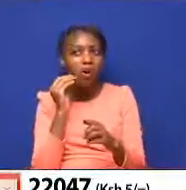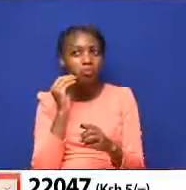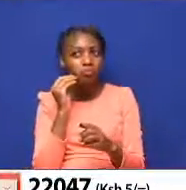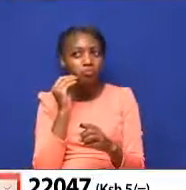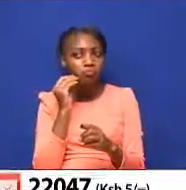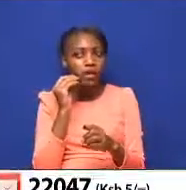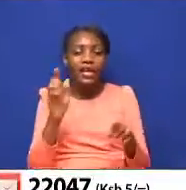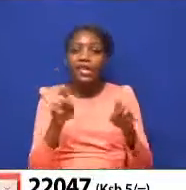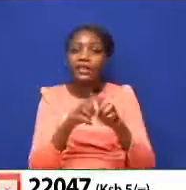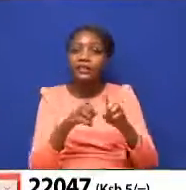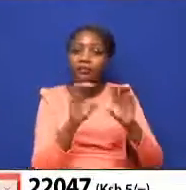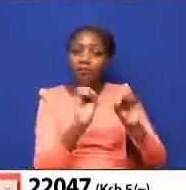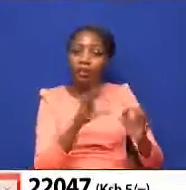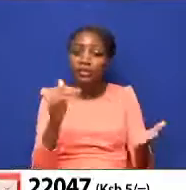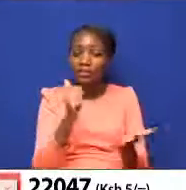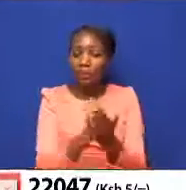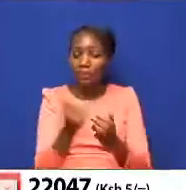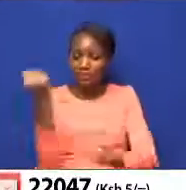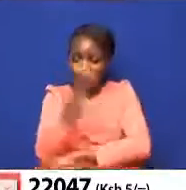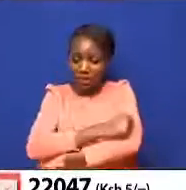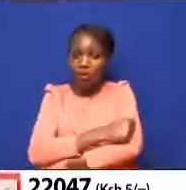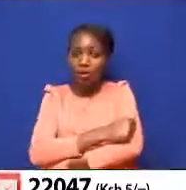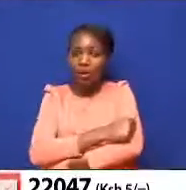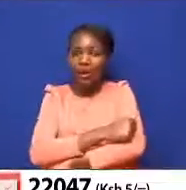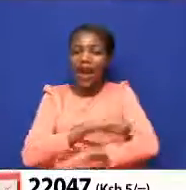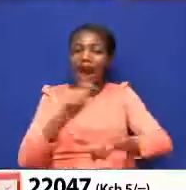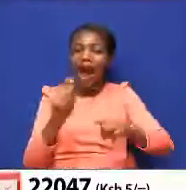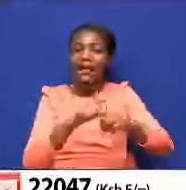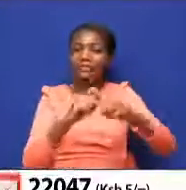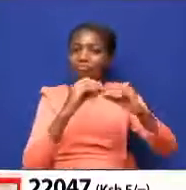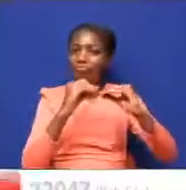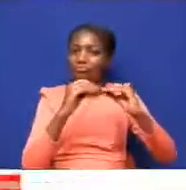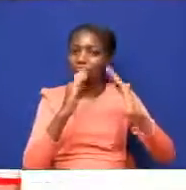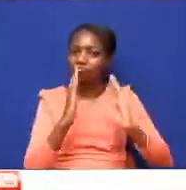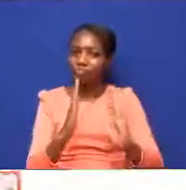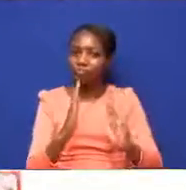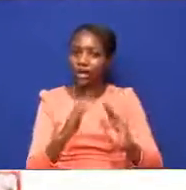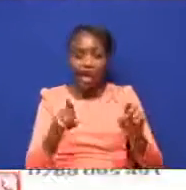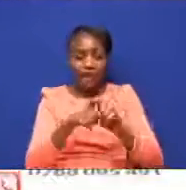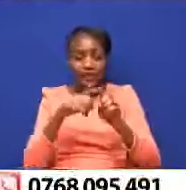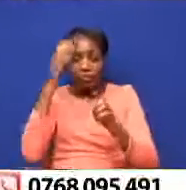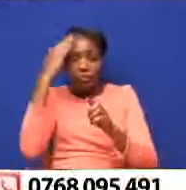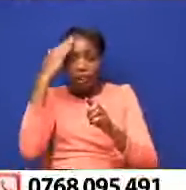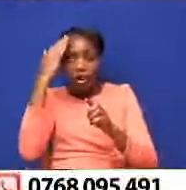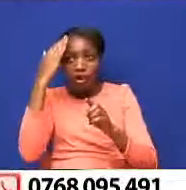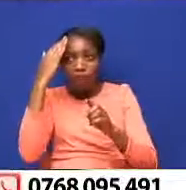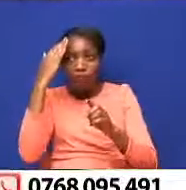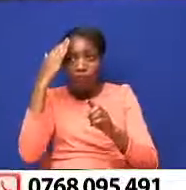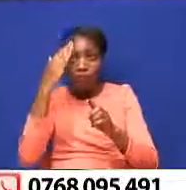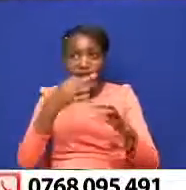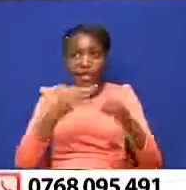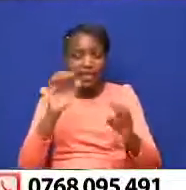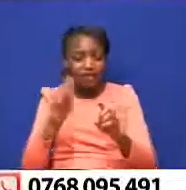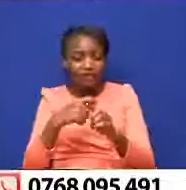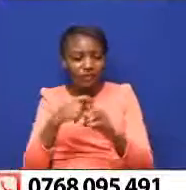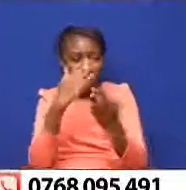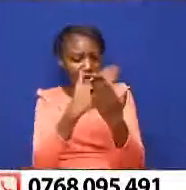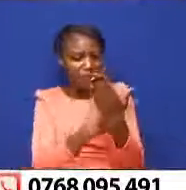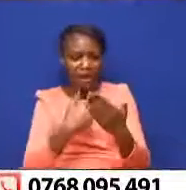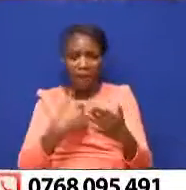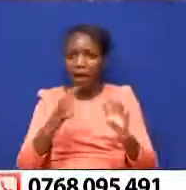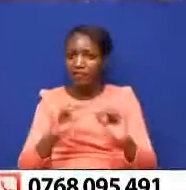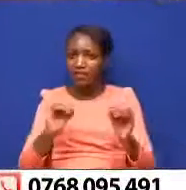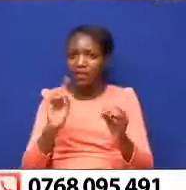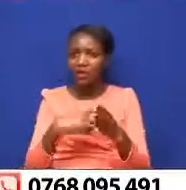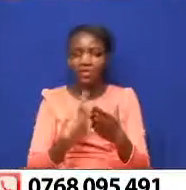He has lost his work in schools as a Taekwondo teacher. He knows that without maintaining a training program, he has